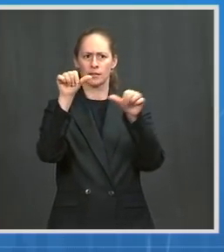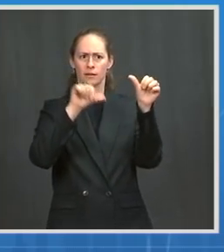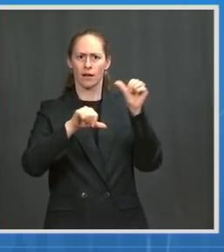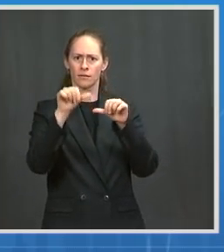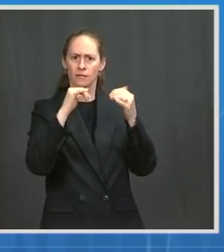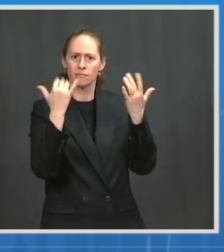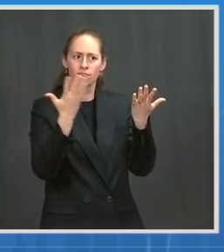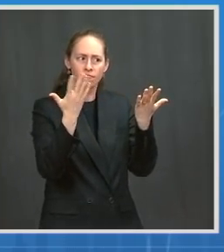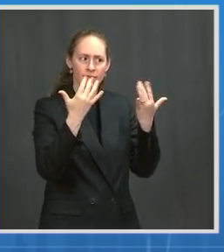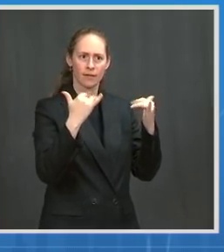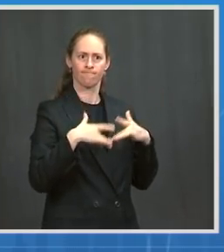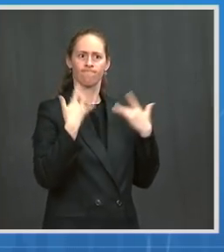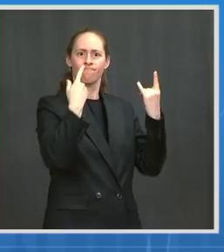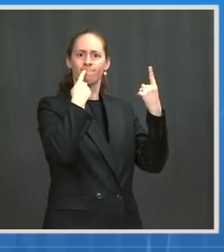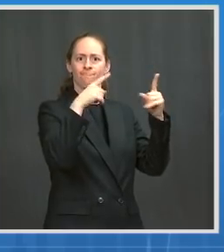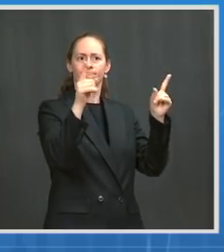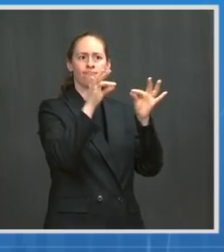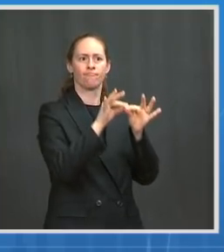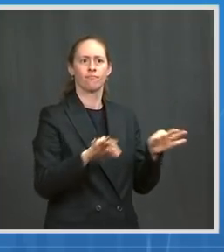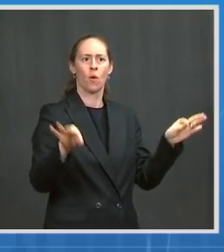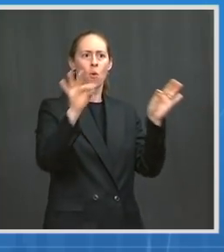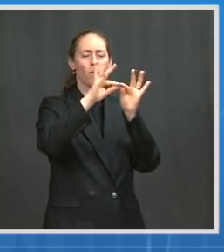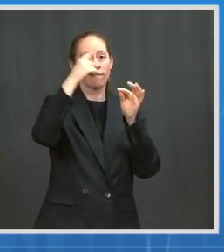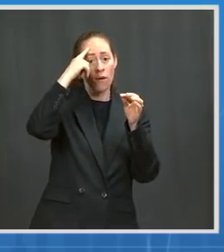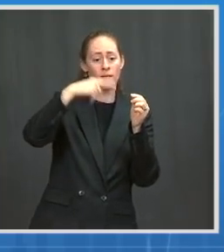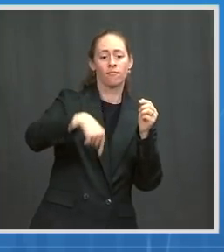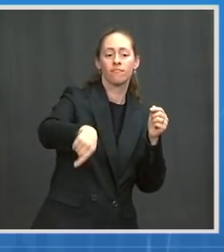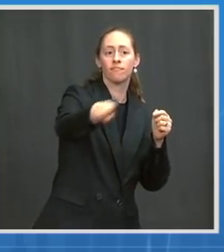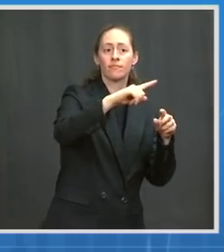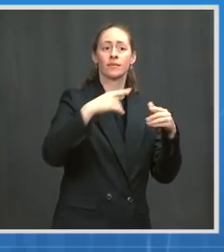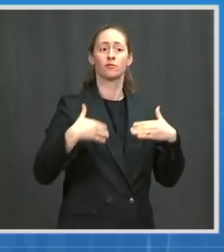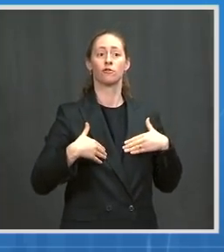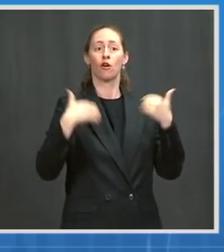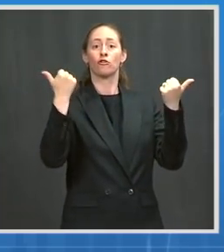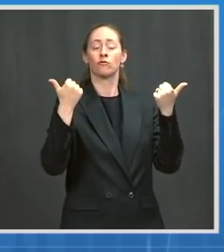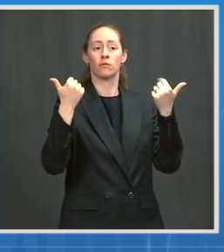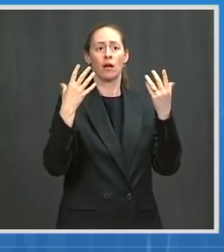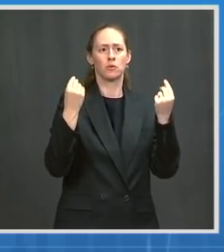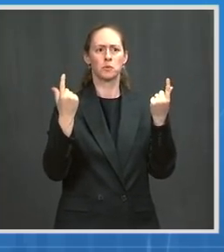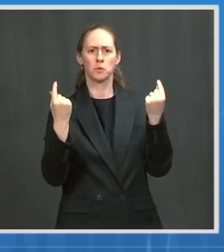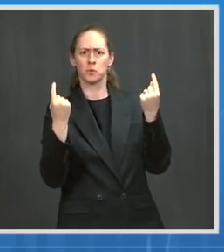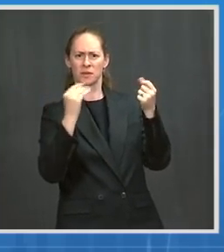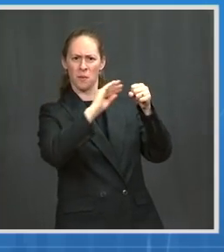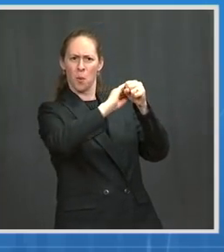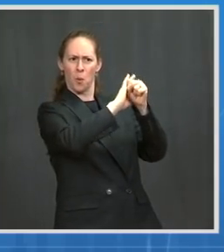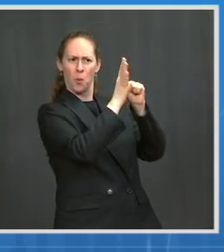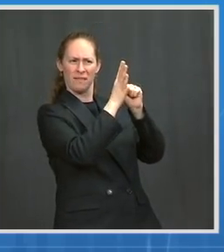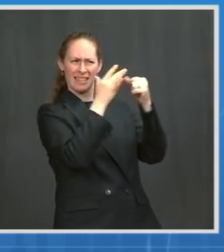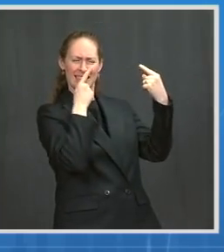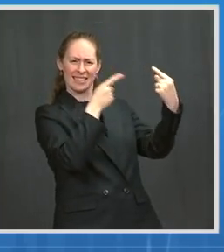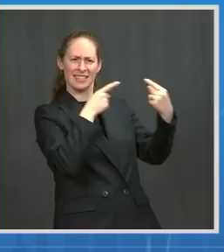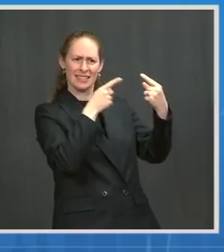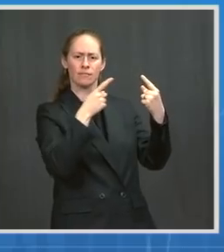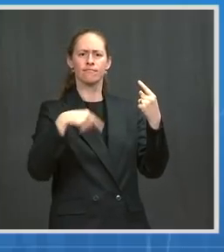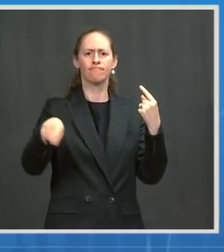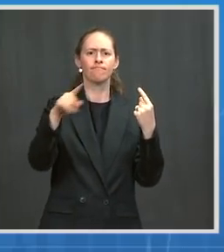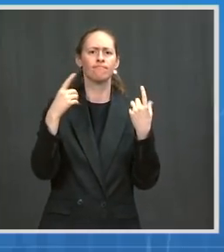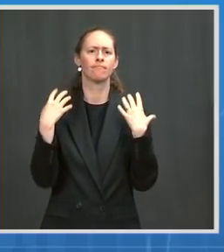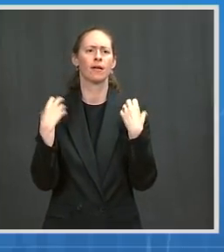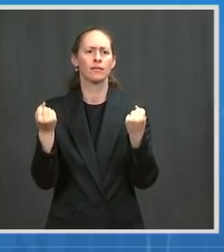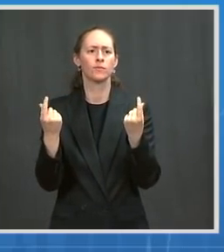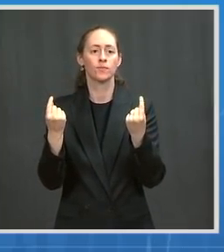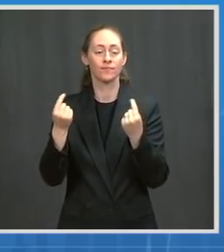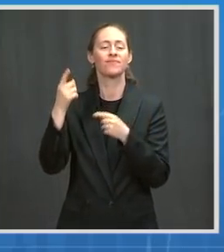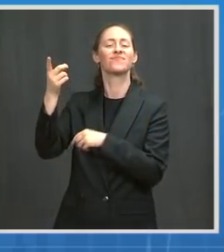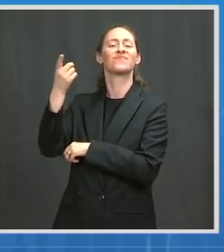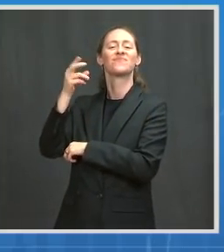on next-generation treatments in our long-term fight against COVID-19. Dr. Walensky will give an update on the state of the